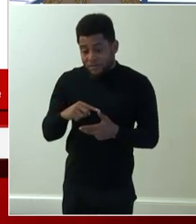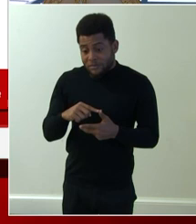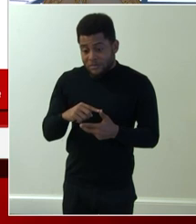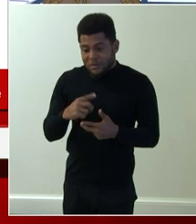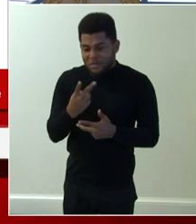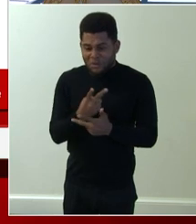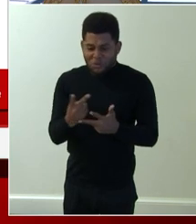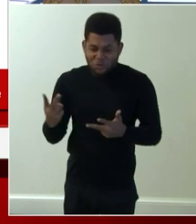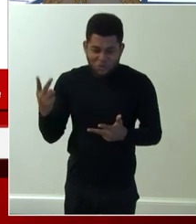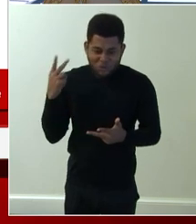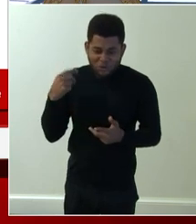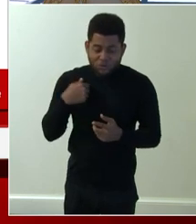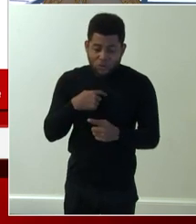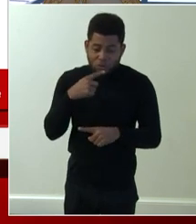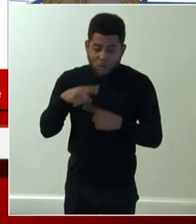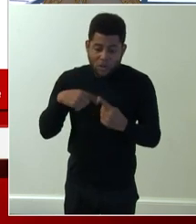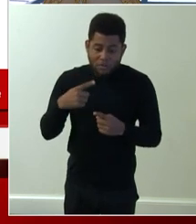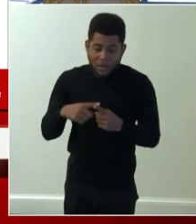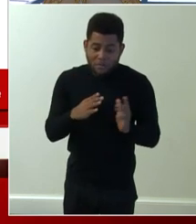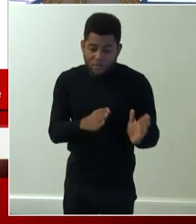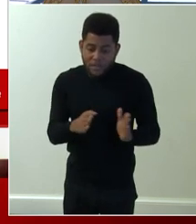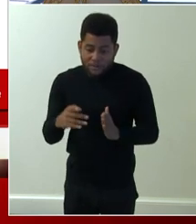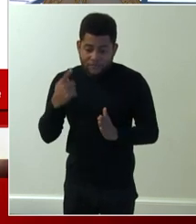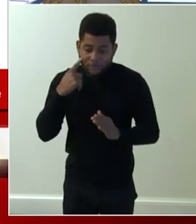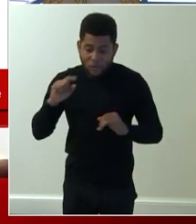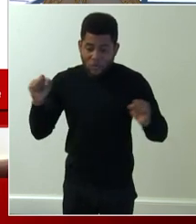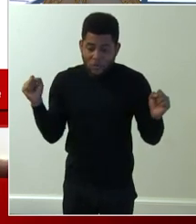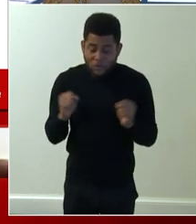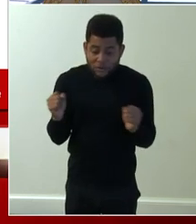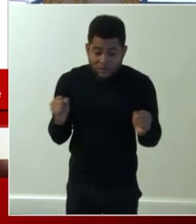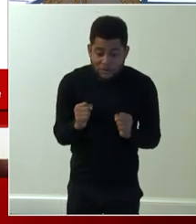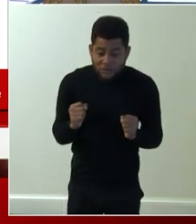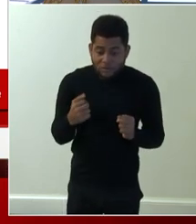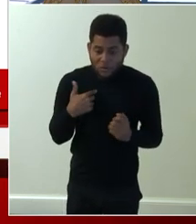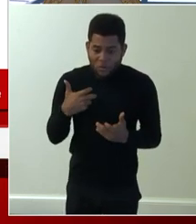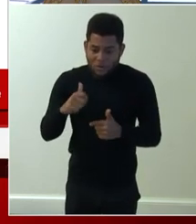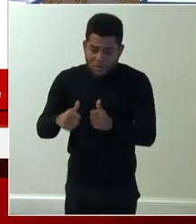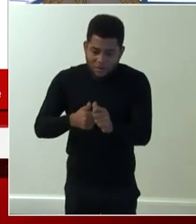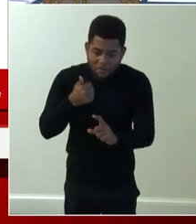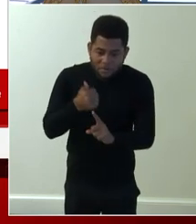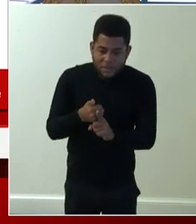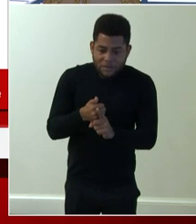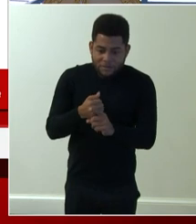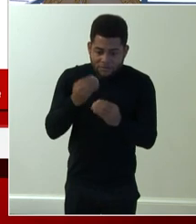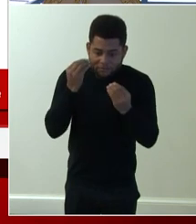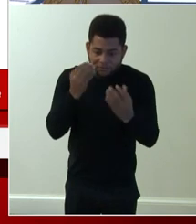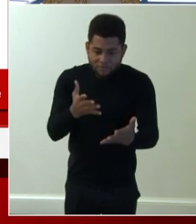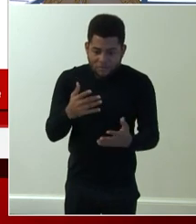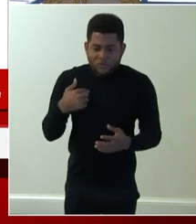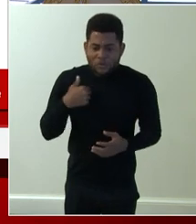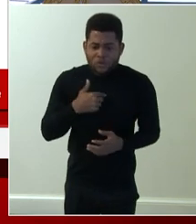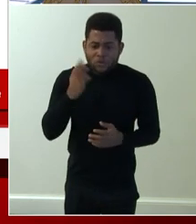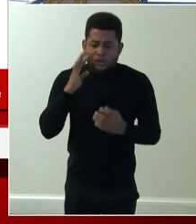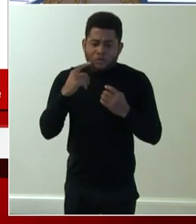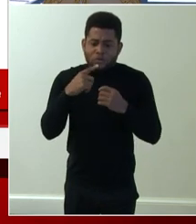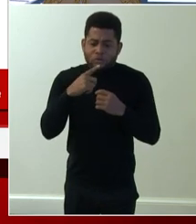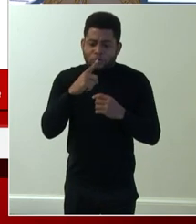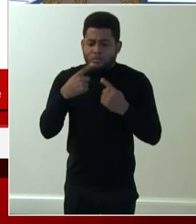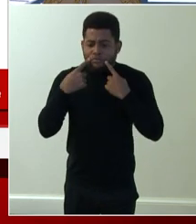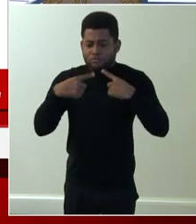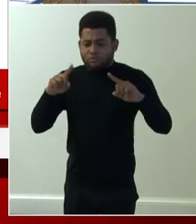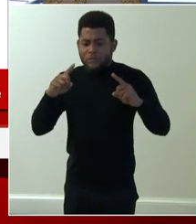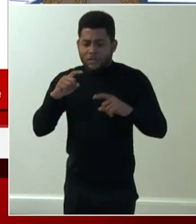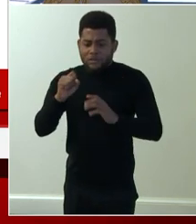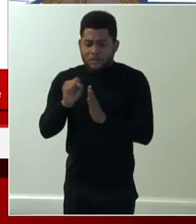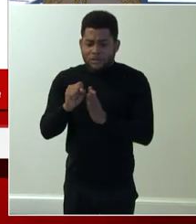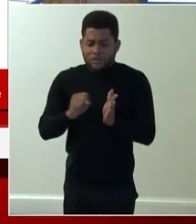our surge planning for the winter, and I want to update that. I will be declaring a state of